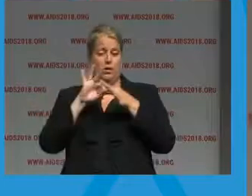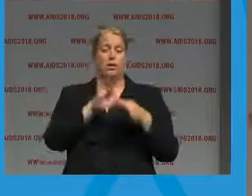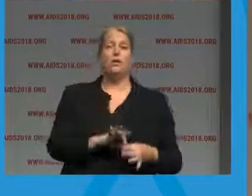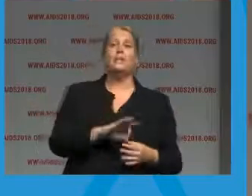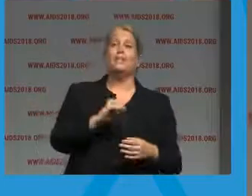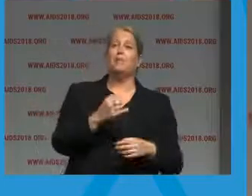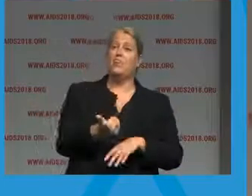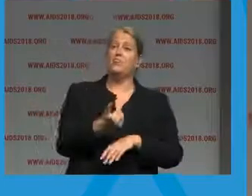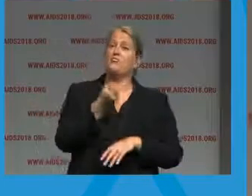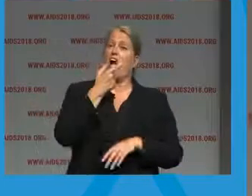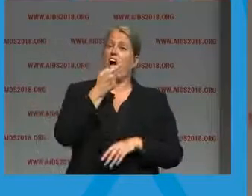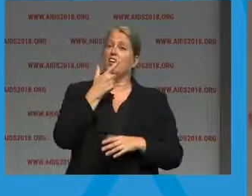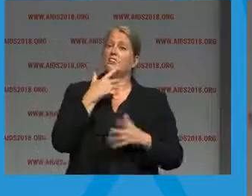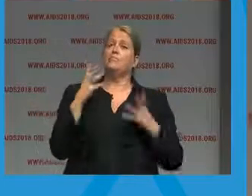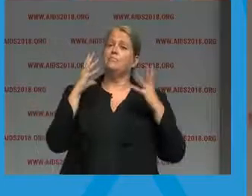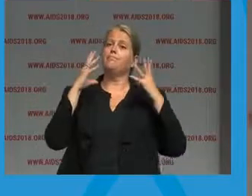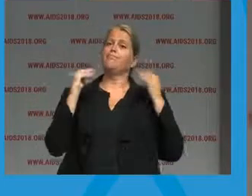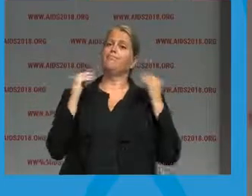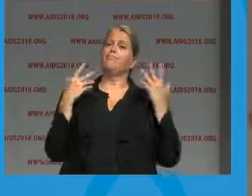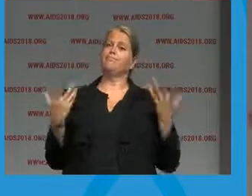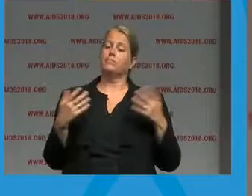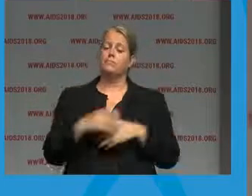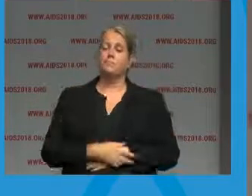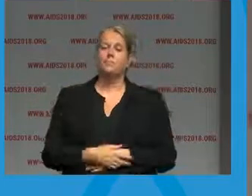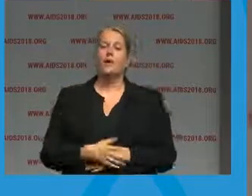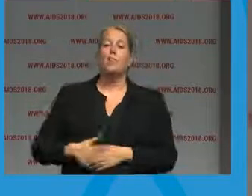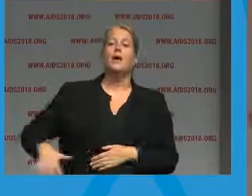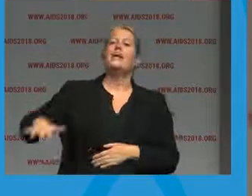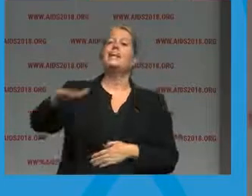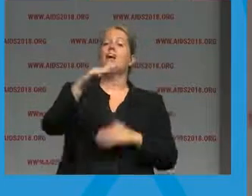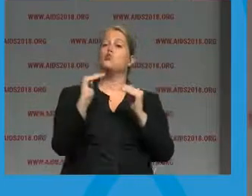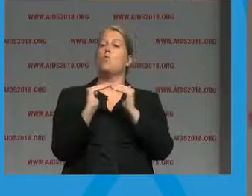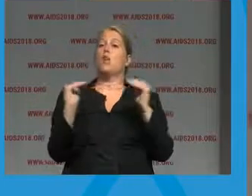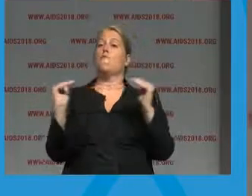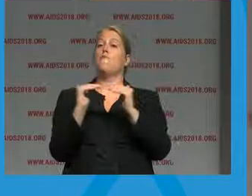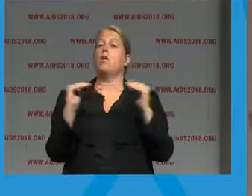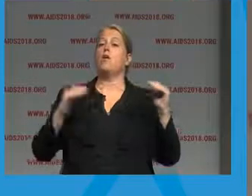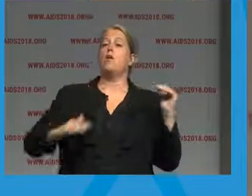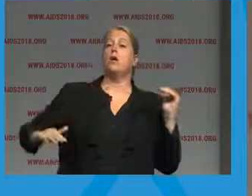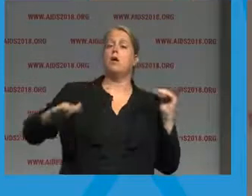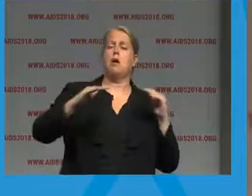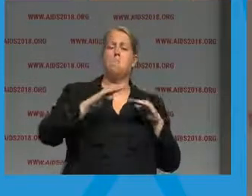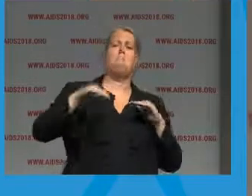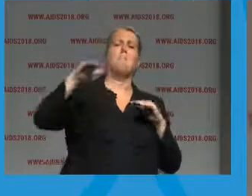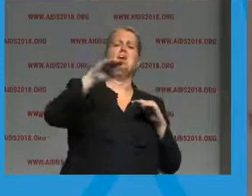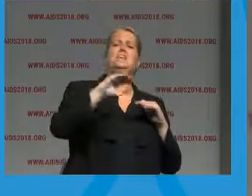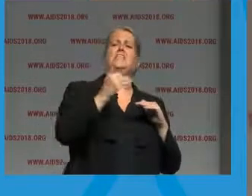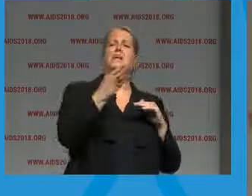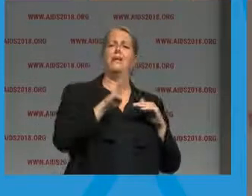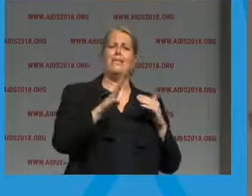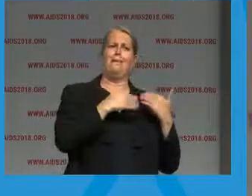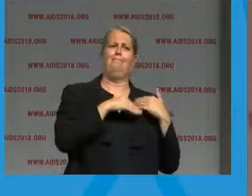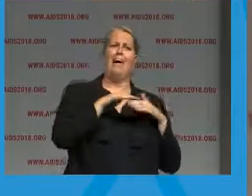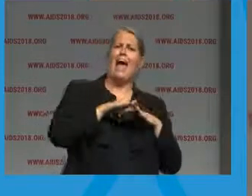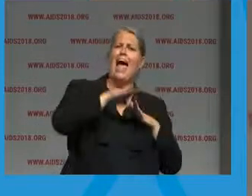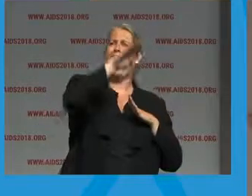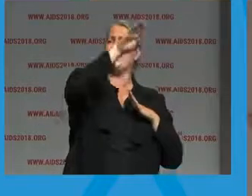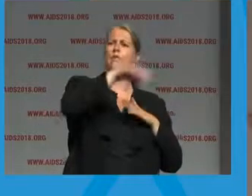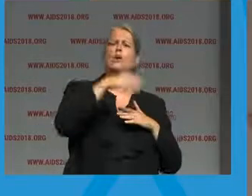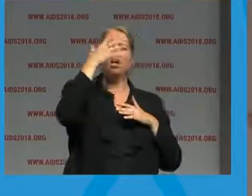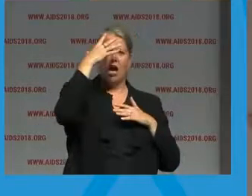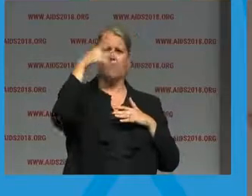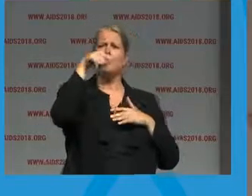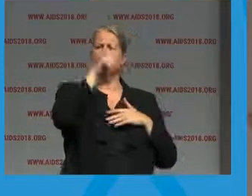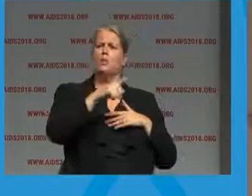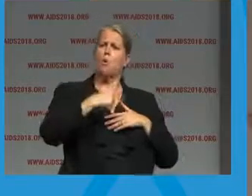drugs. At national level, in countries with high TB burden, we need governments to increase their